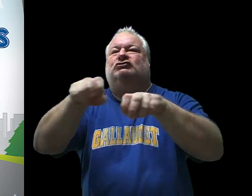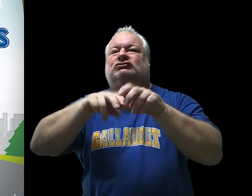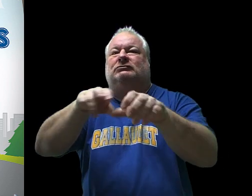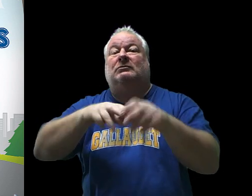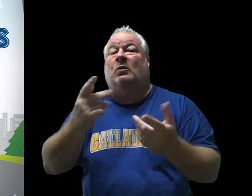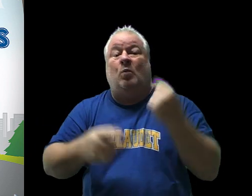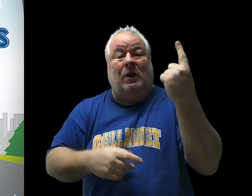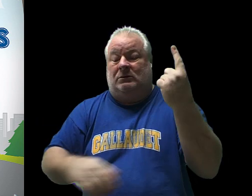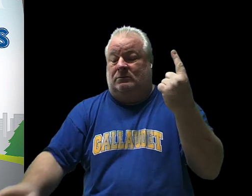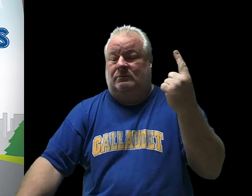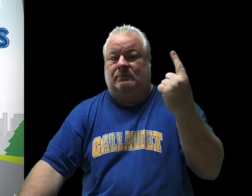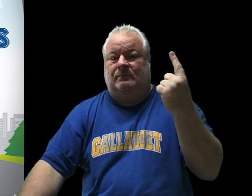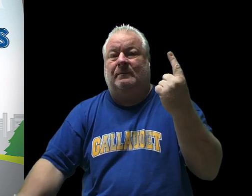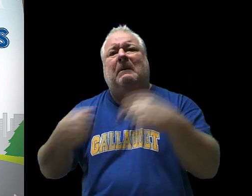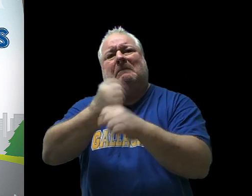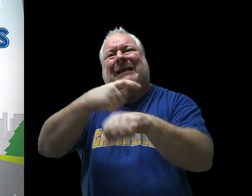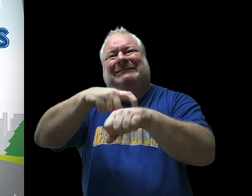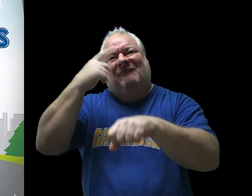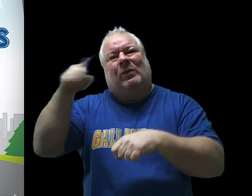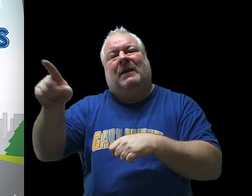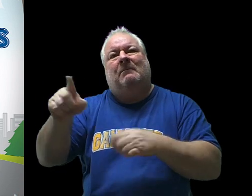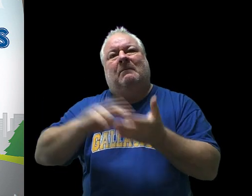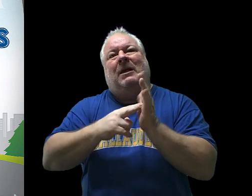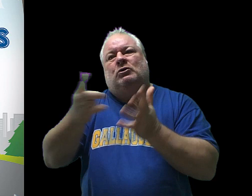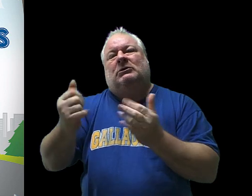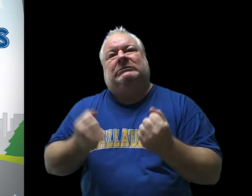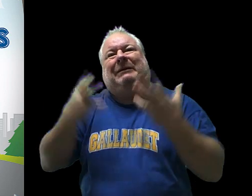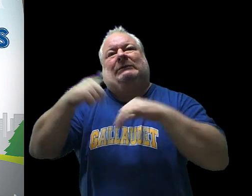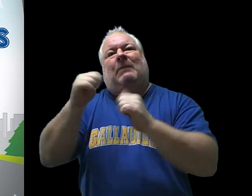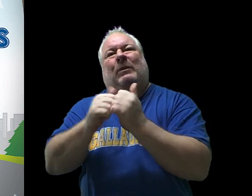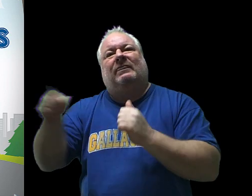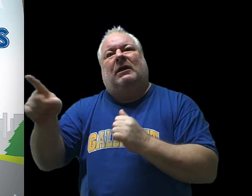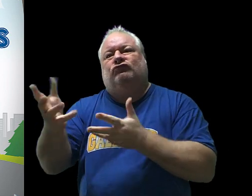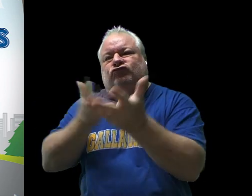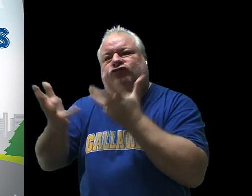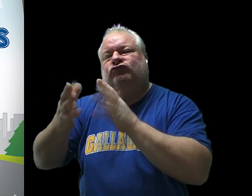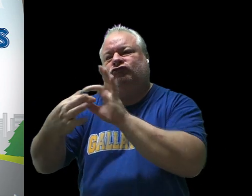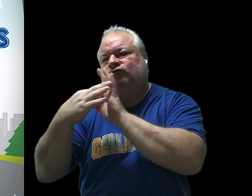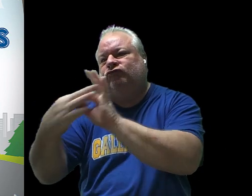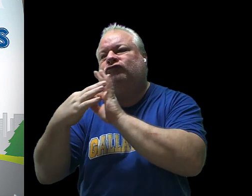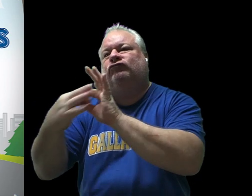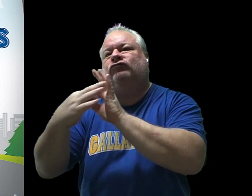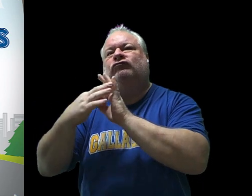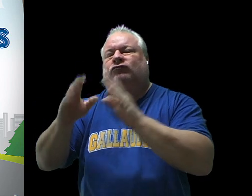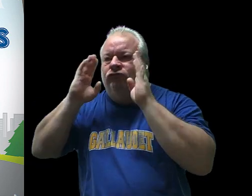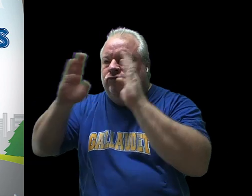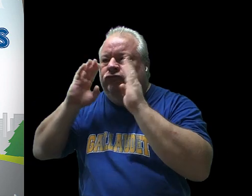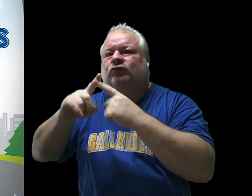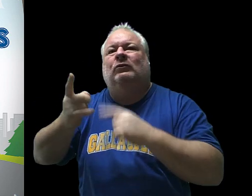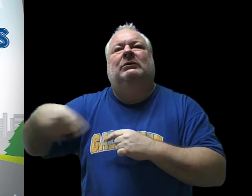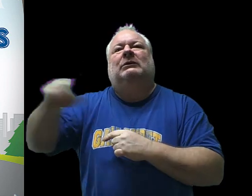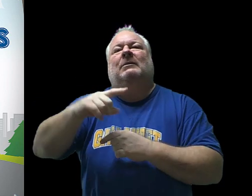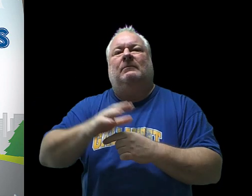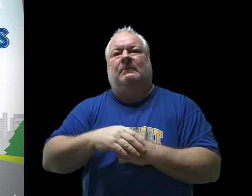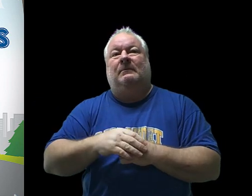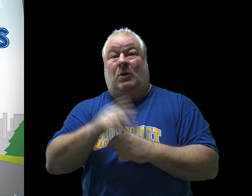them. When you love someone or something, you spend time with them. You nurture your relationship with them. And while